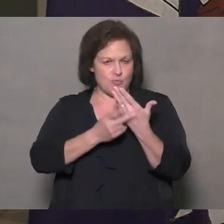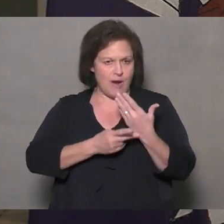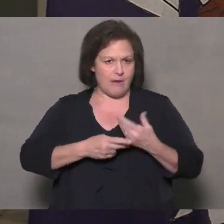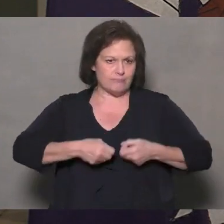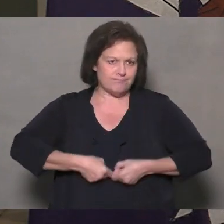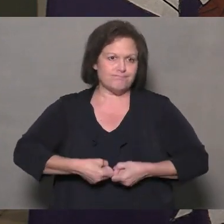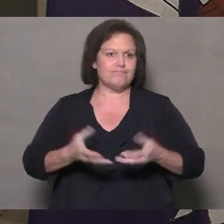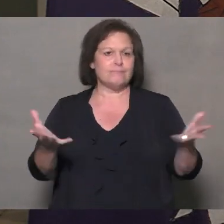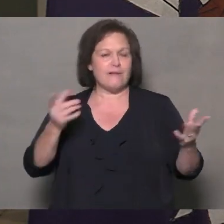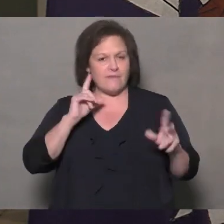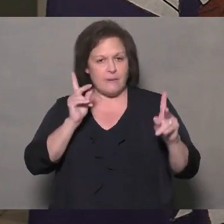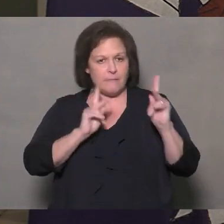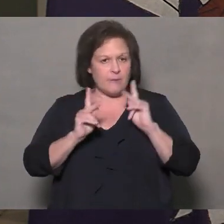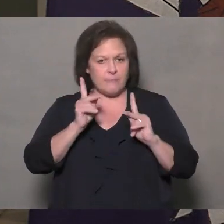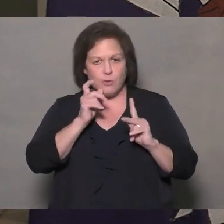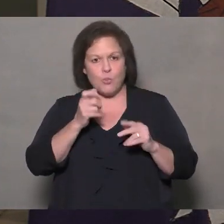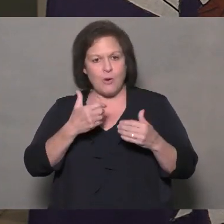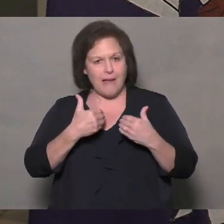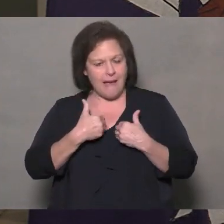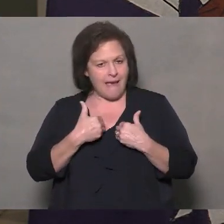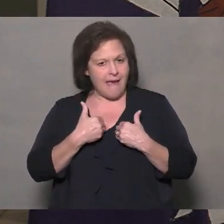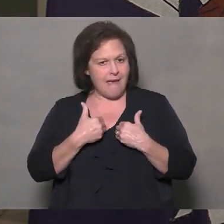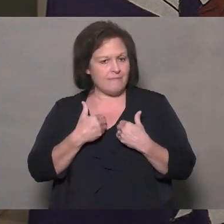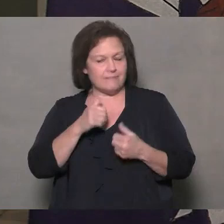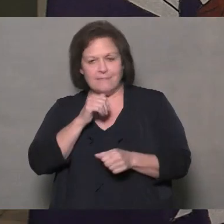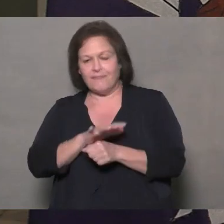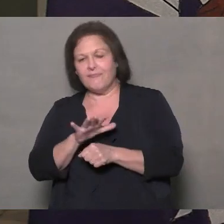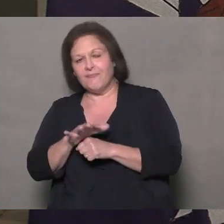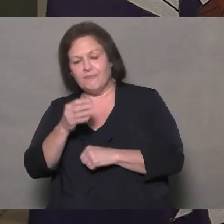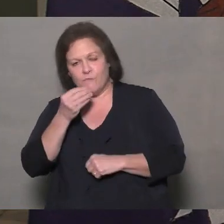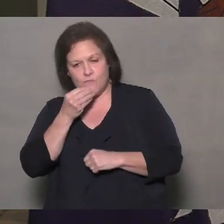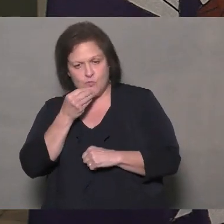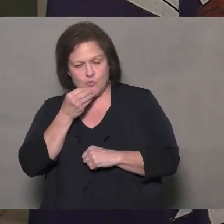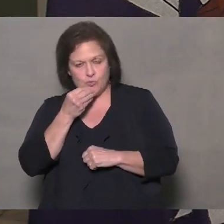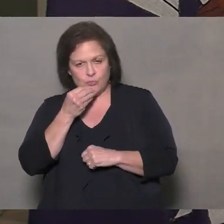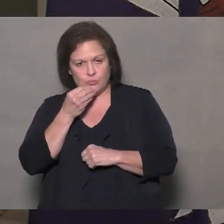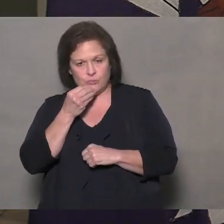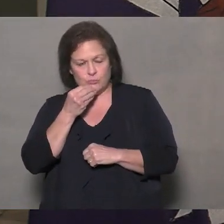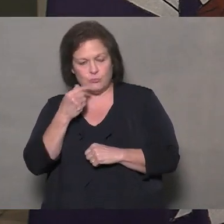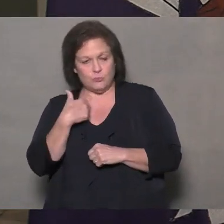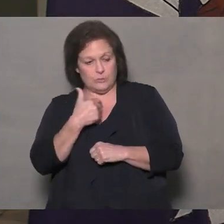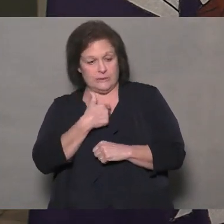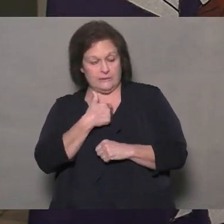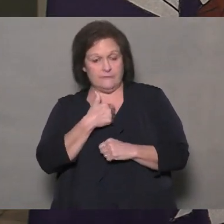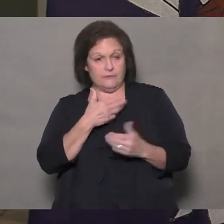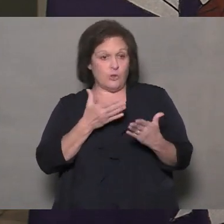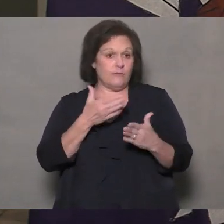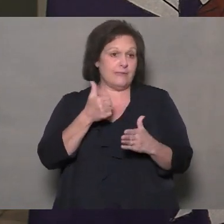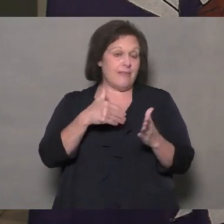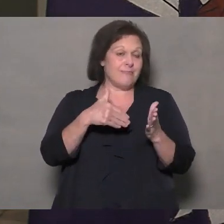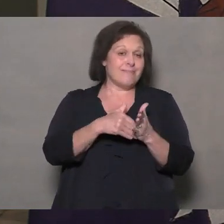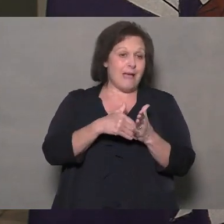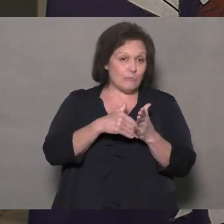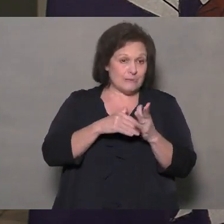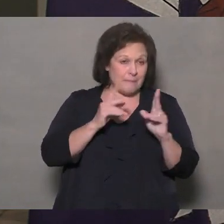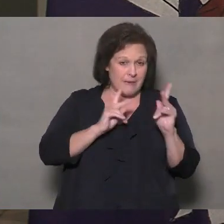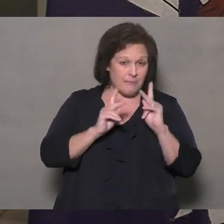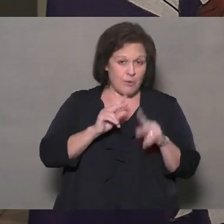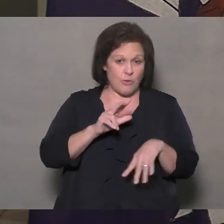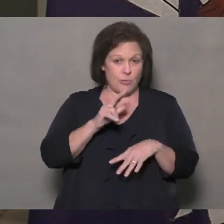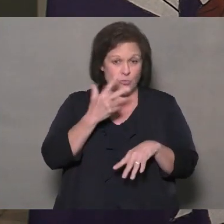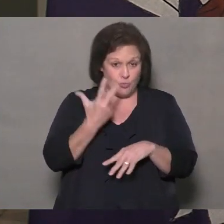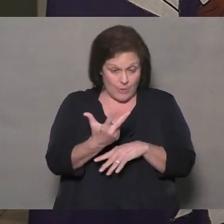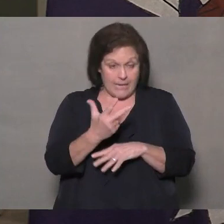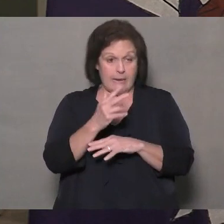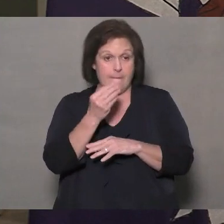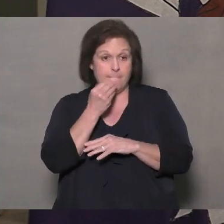nation for residents facing food insecurity. We have served over 10,000 residents 3 meals a